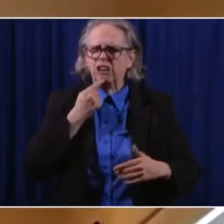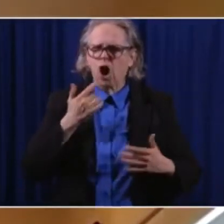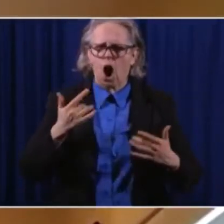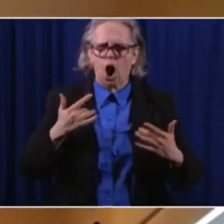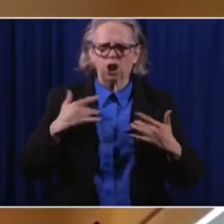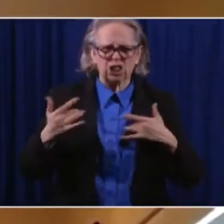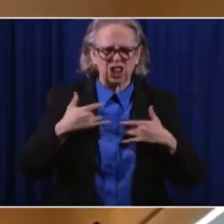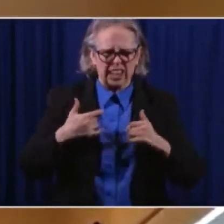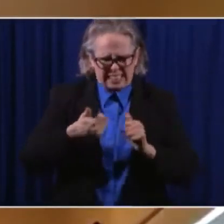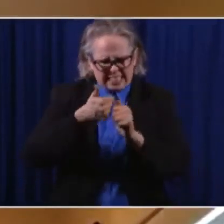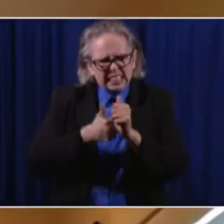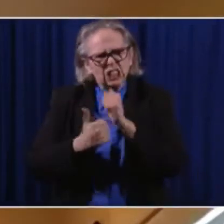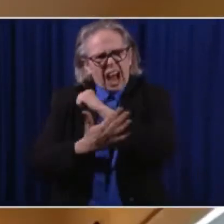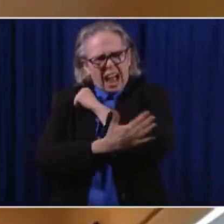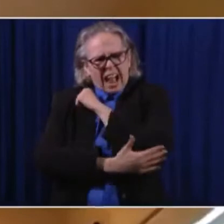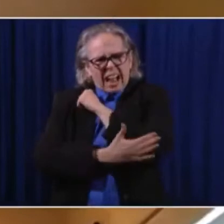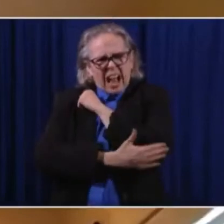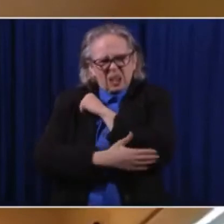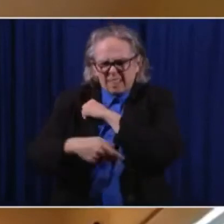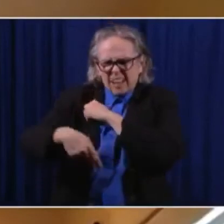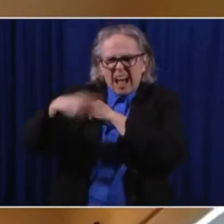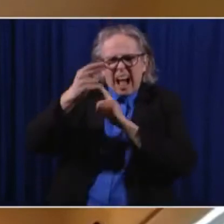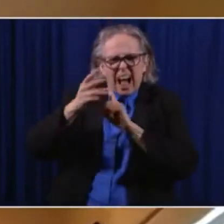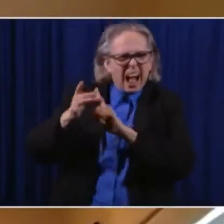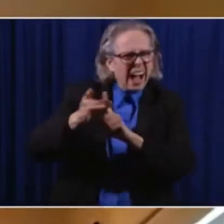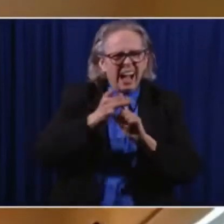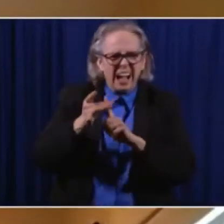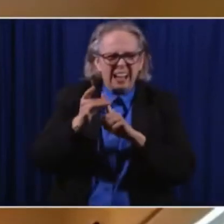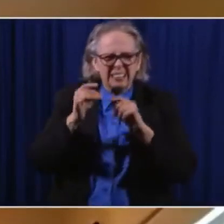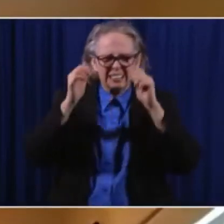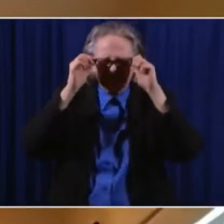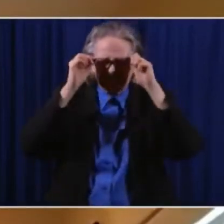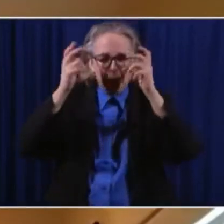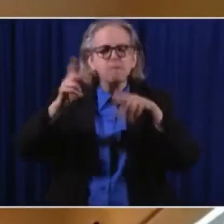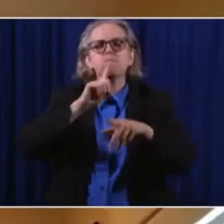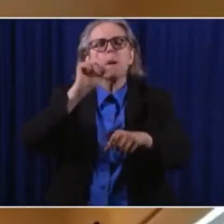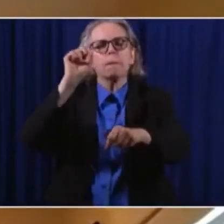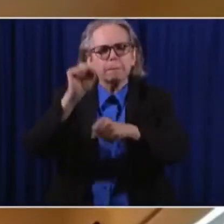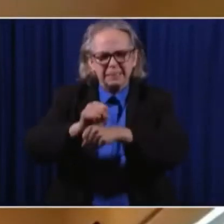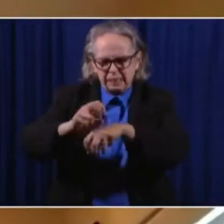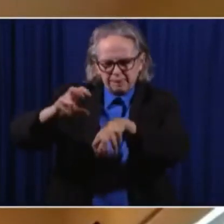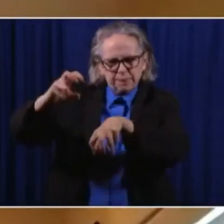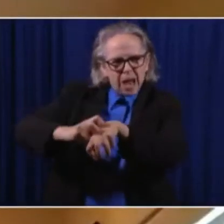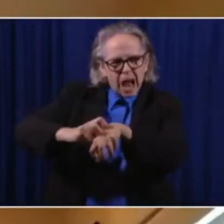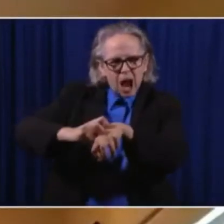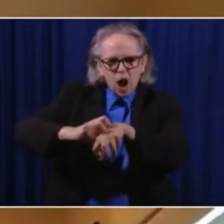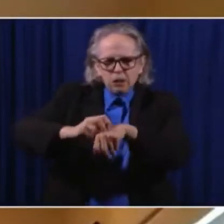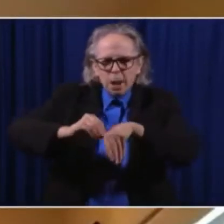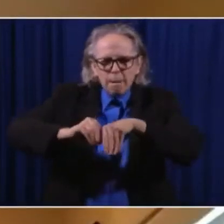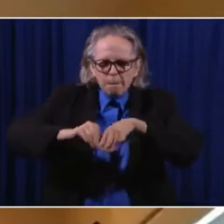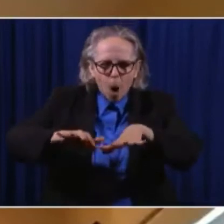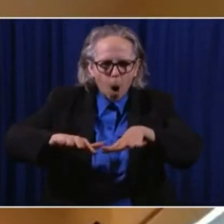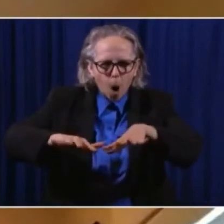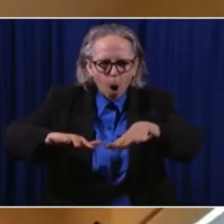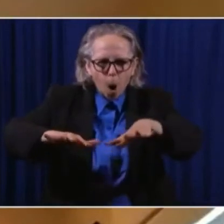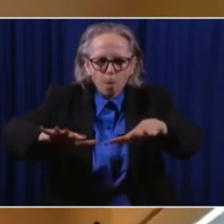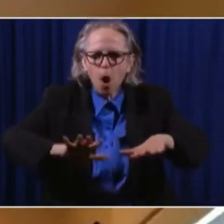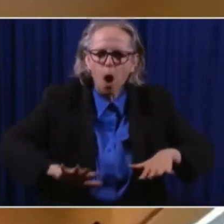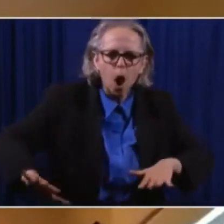valve. There's no place where the virus isn't transmitting at a high rate. A month ago, we